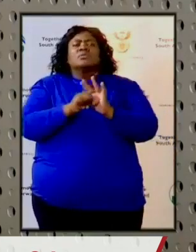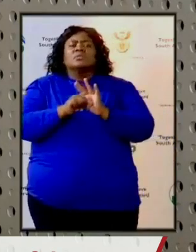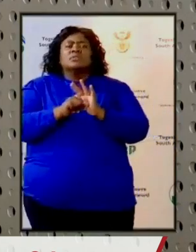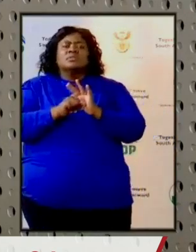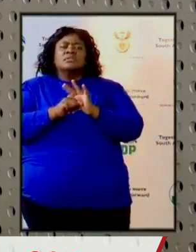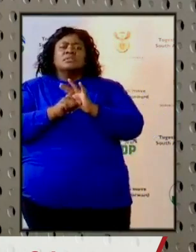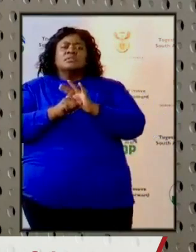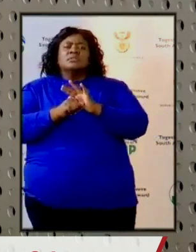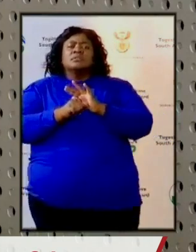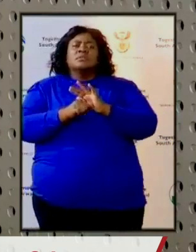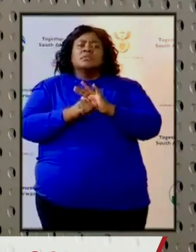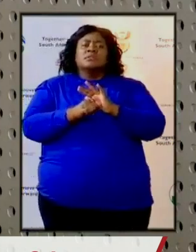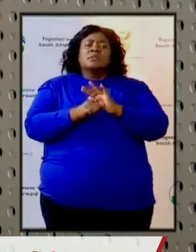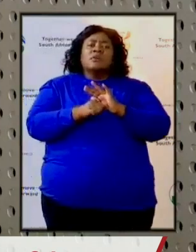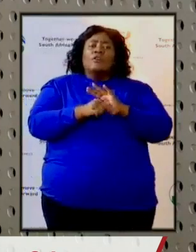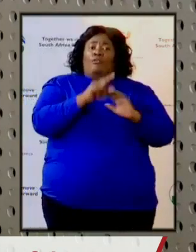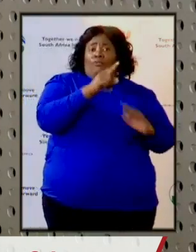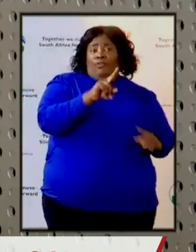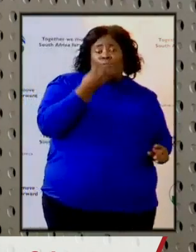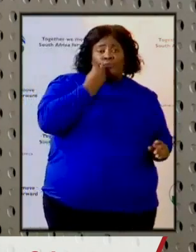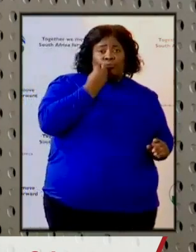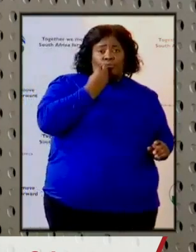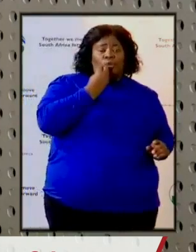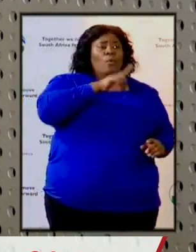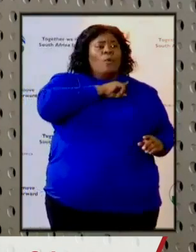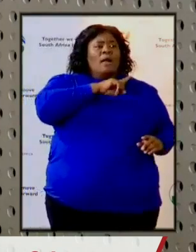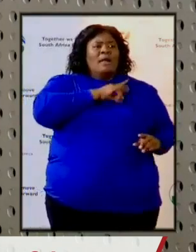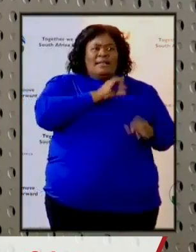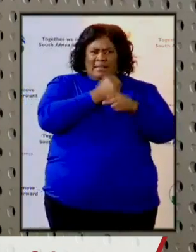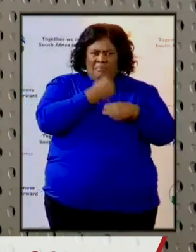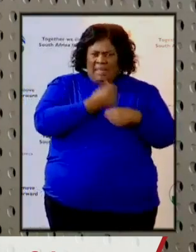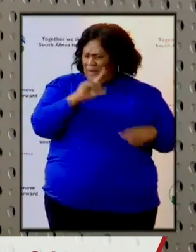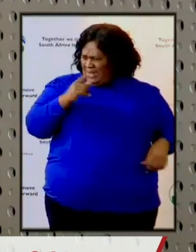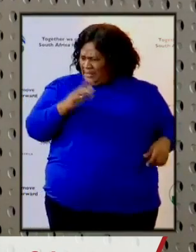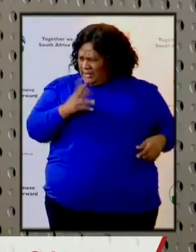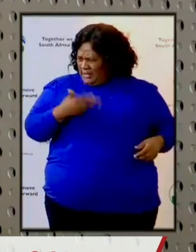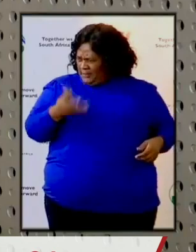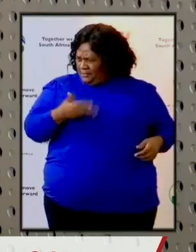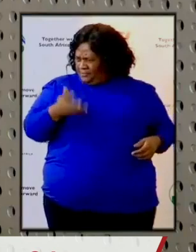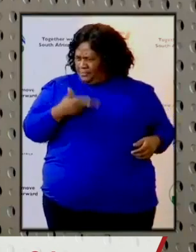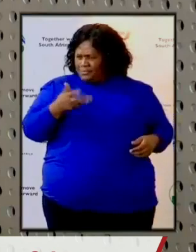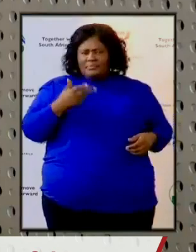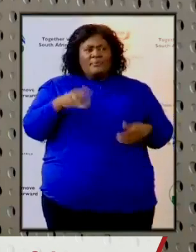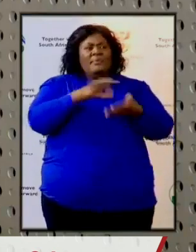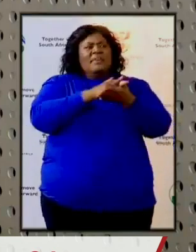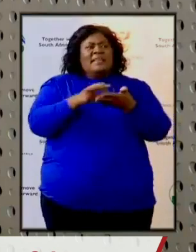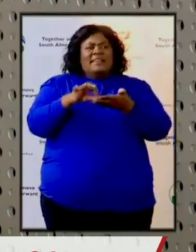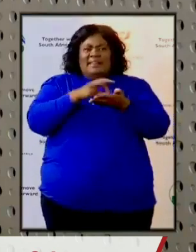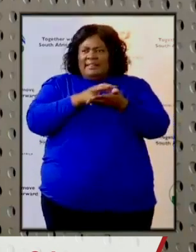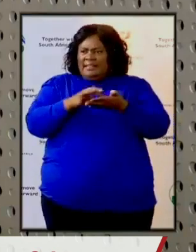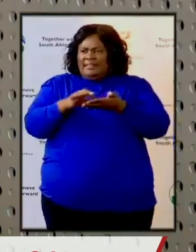kwi-value chain yokudla ngoba zenza angisazi kwakuthiwa yini pollination ngesiZulu kodwa zenza leyo